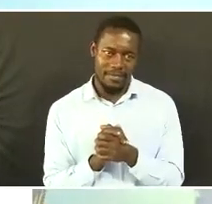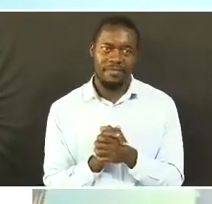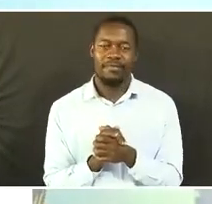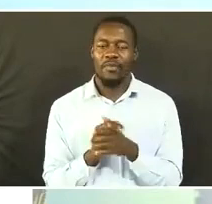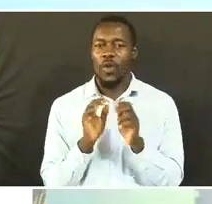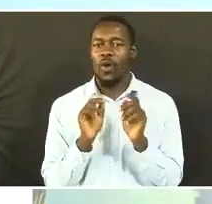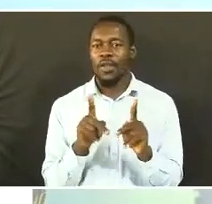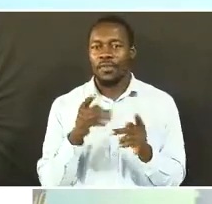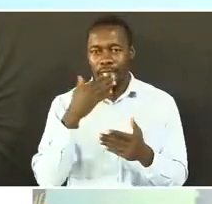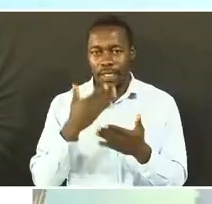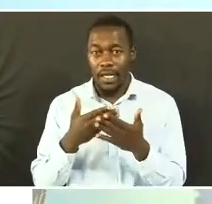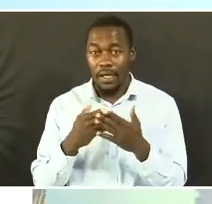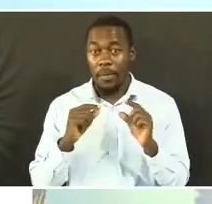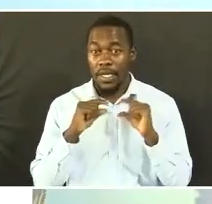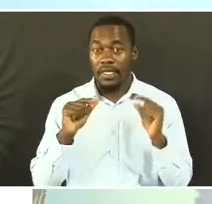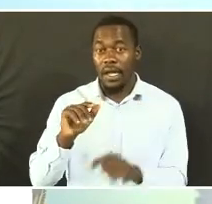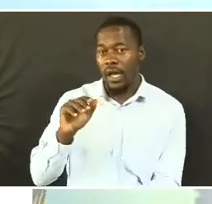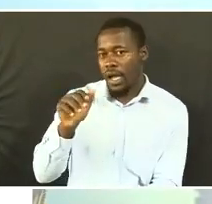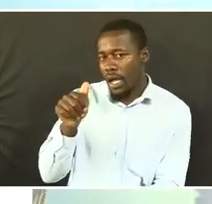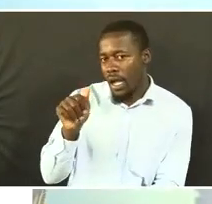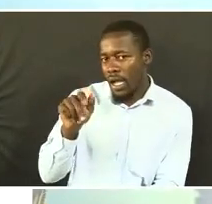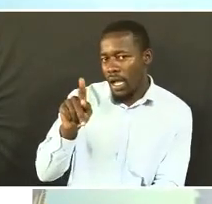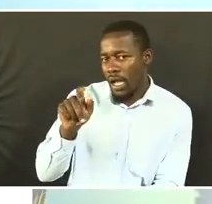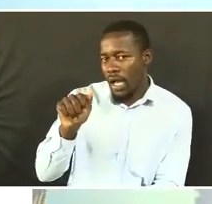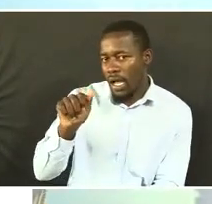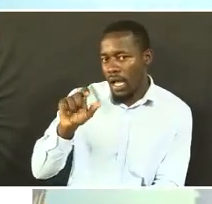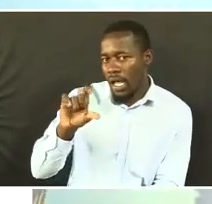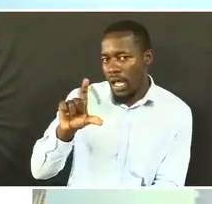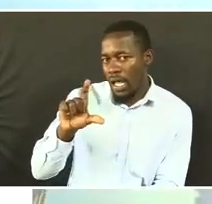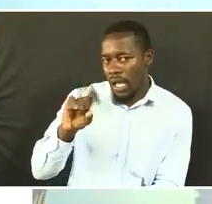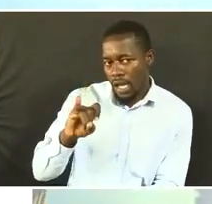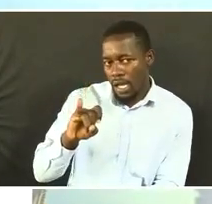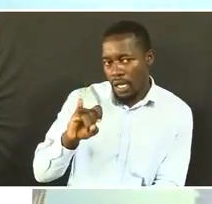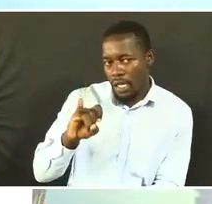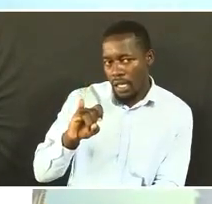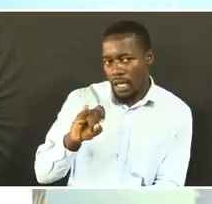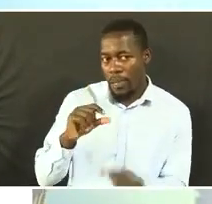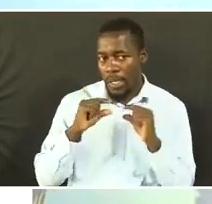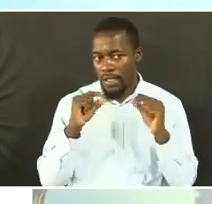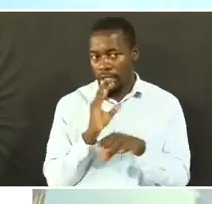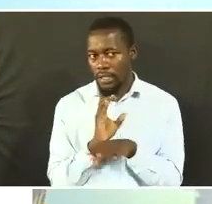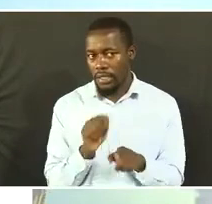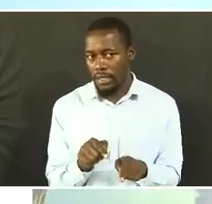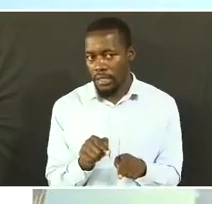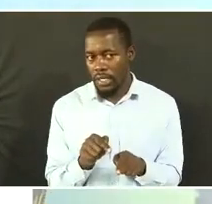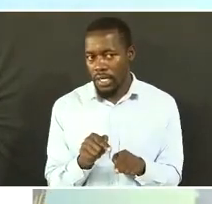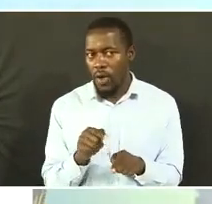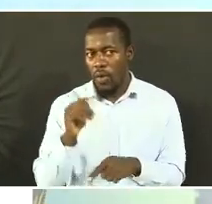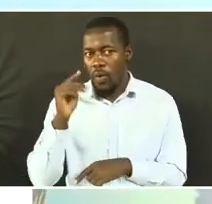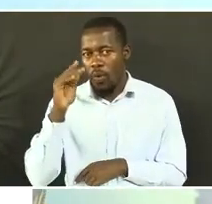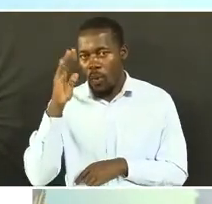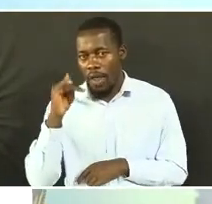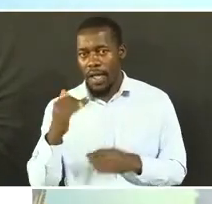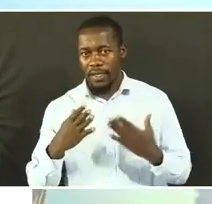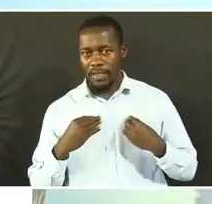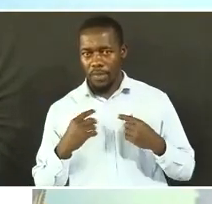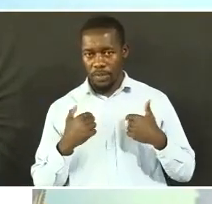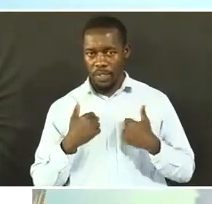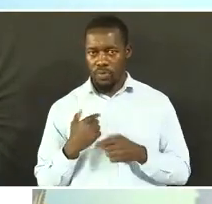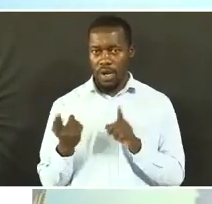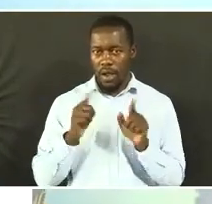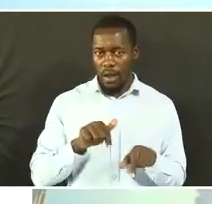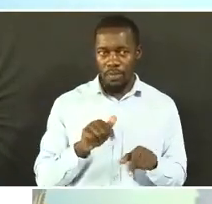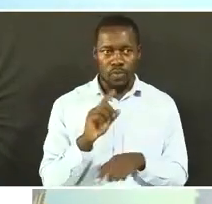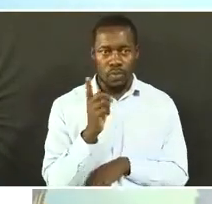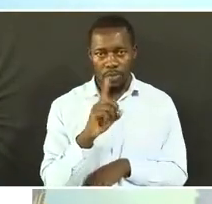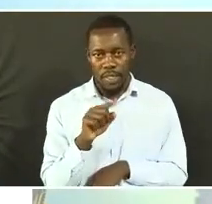I'd like to thank Pastor Kali for this opportunity to minister at Fifth Ngong Avenue. It